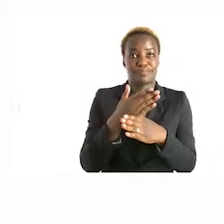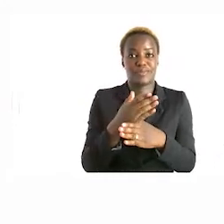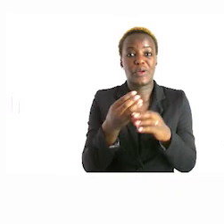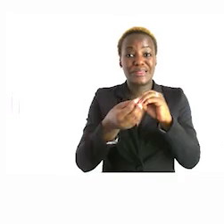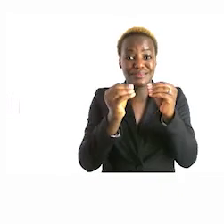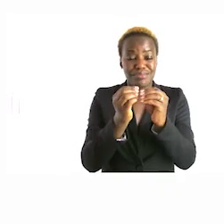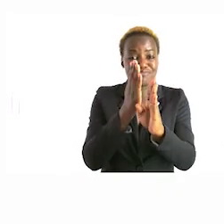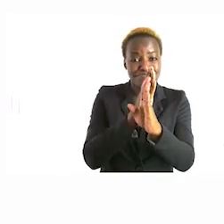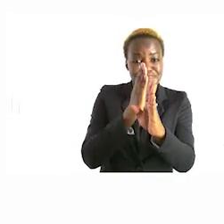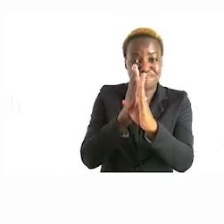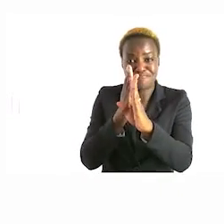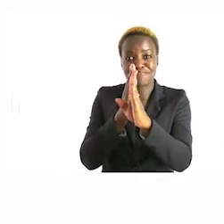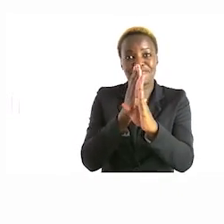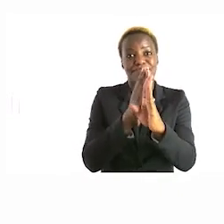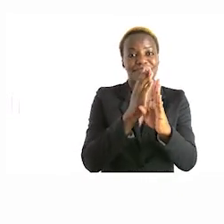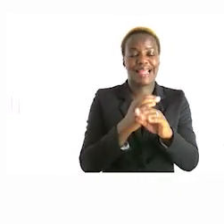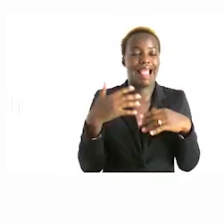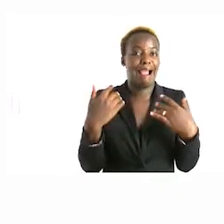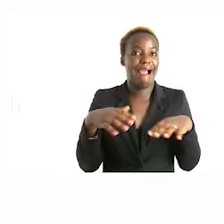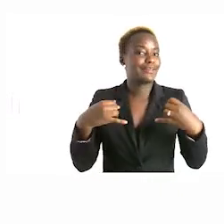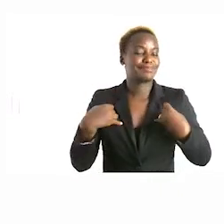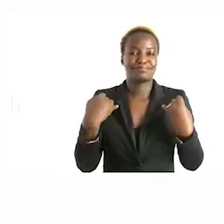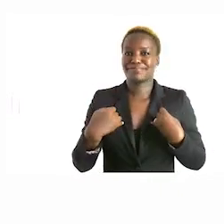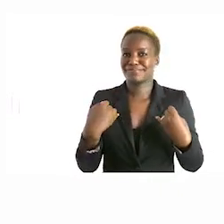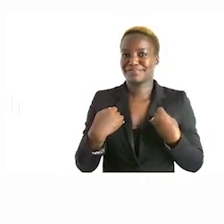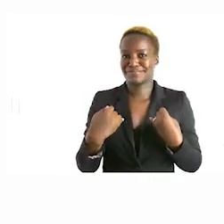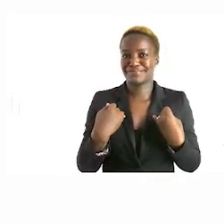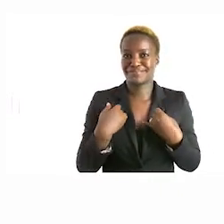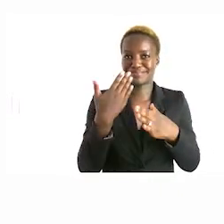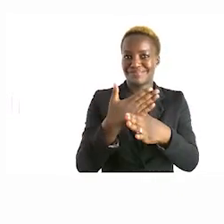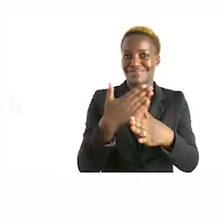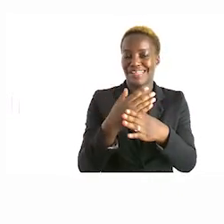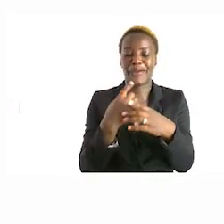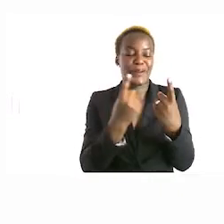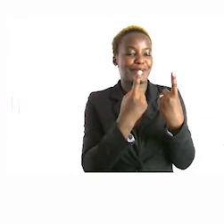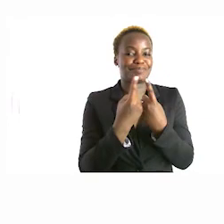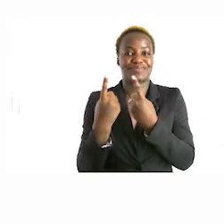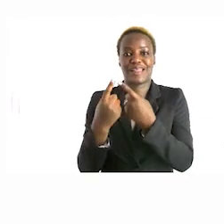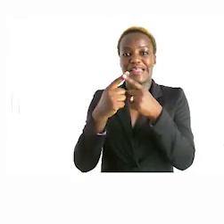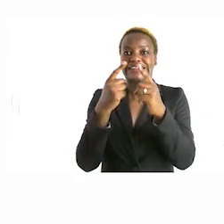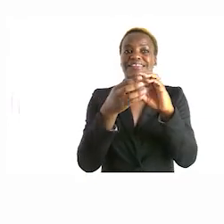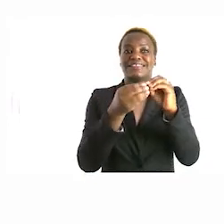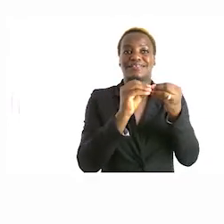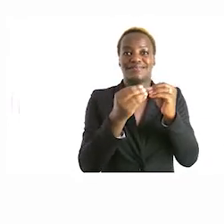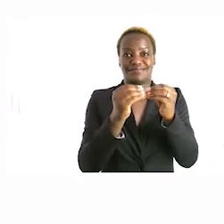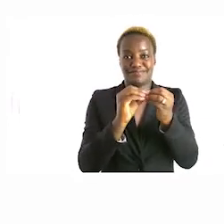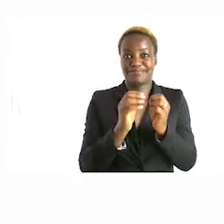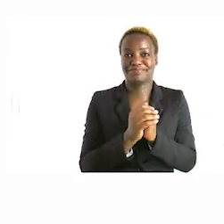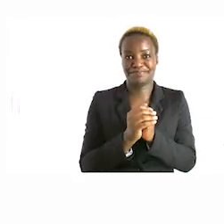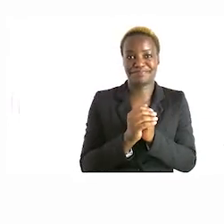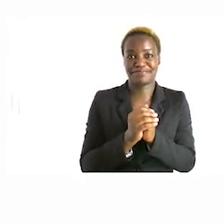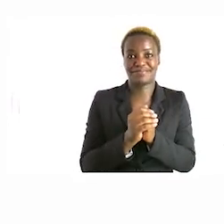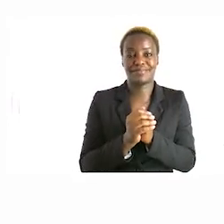numbers. Now here is a very fun activity. We are just going to play around with the numbers. All right. I will